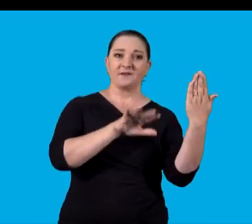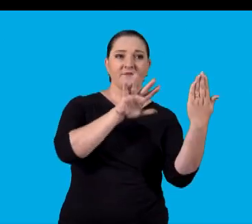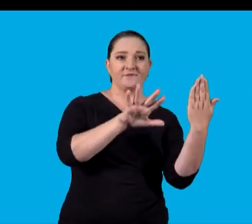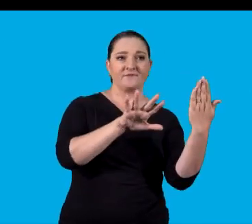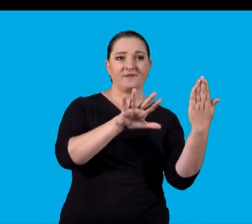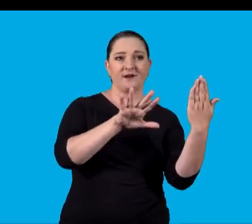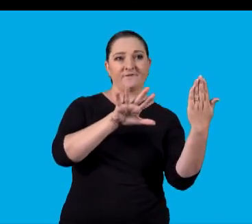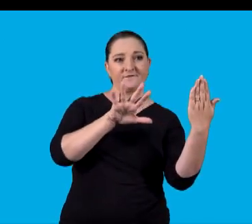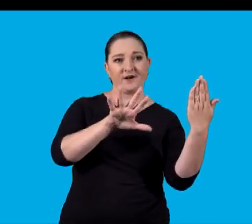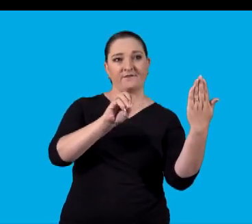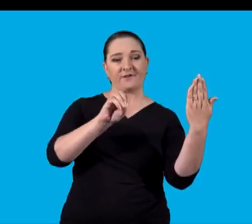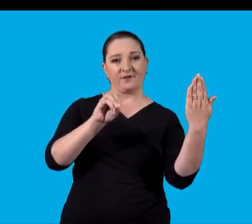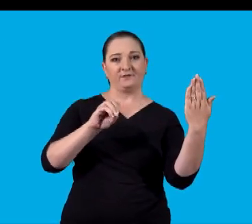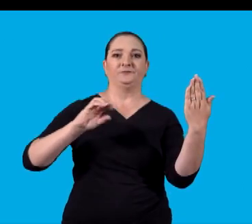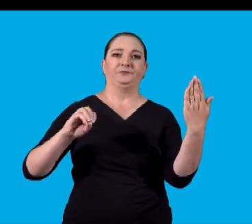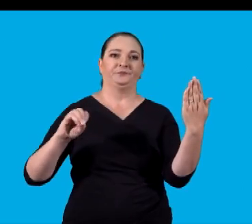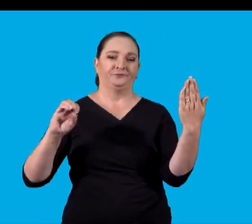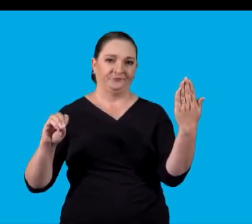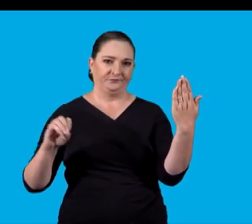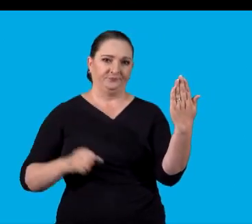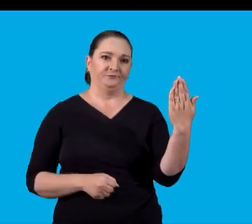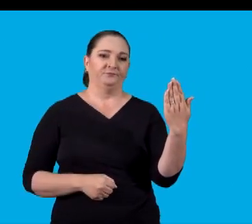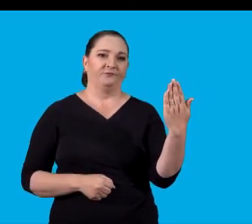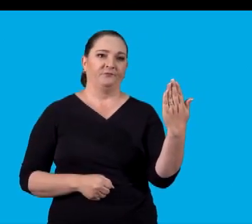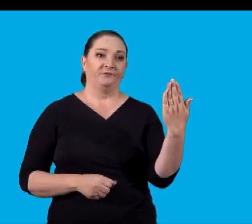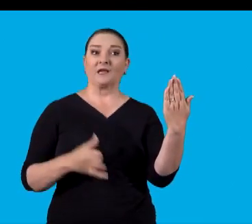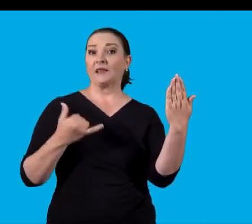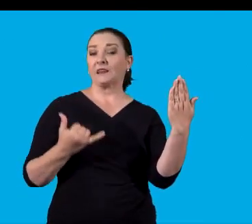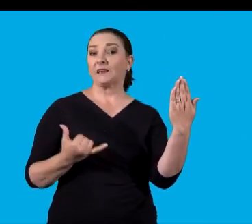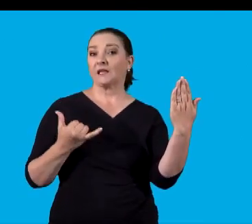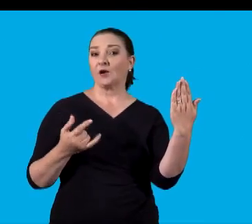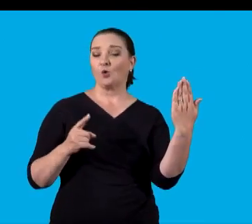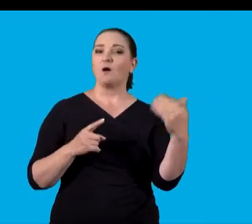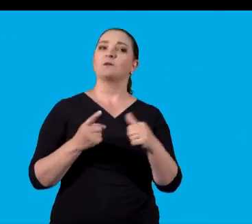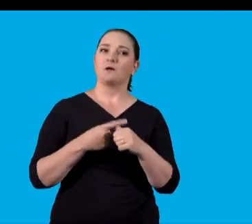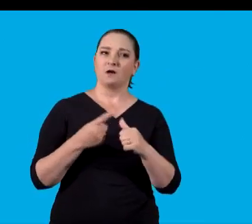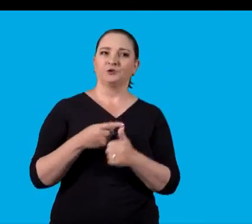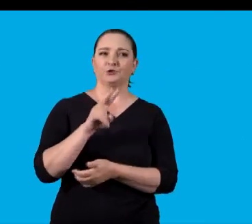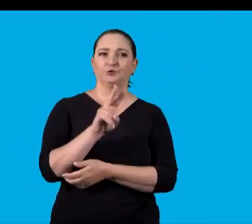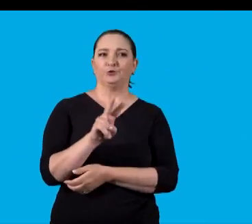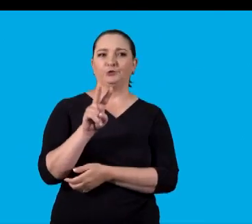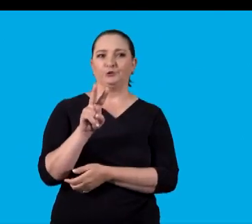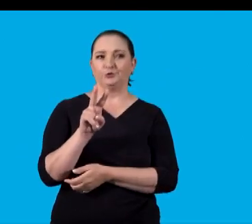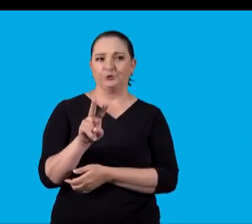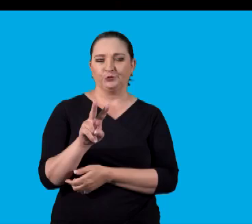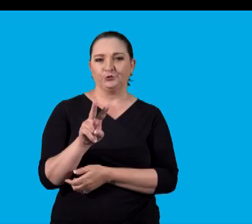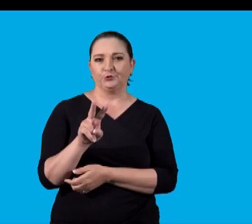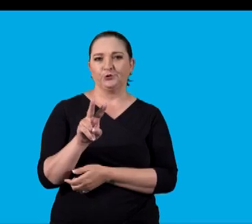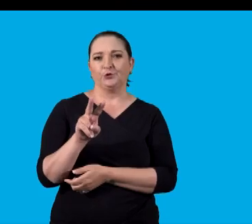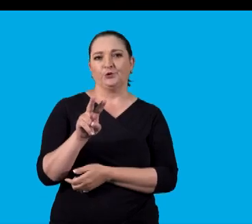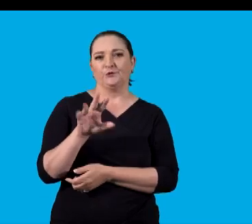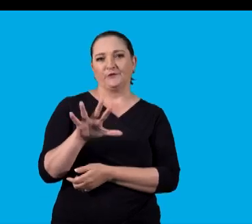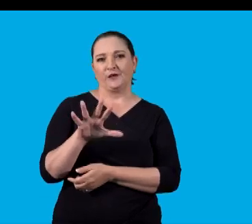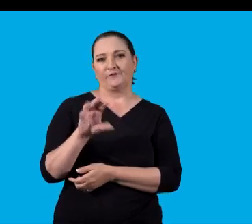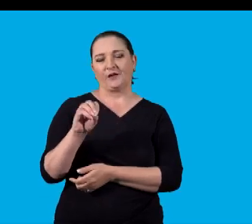1,750,000. And then I will now say minus 5.5 million. And then I'll end